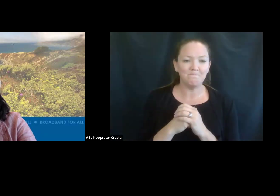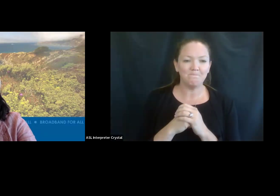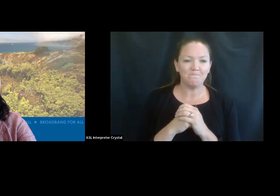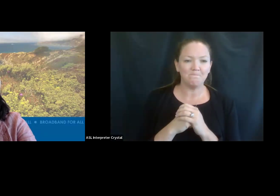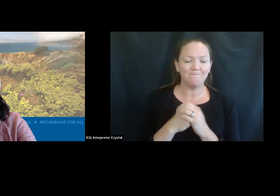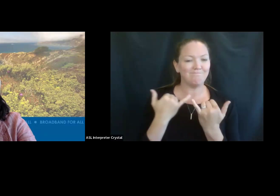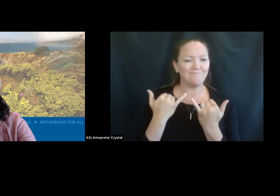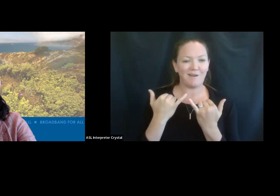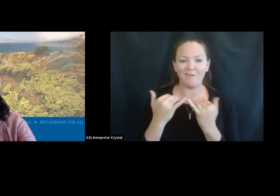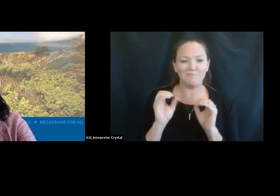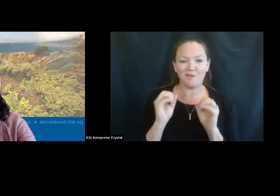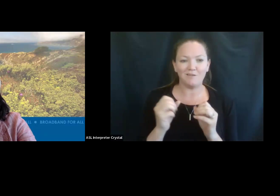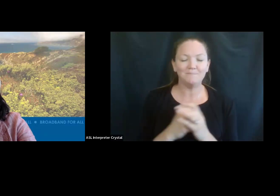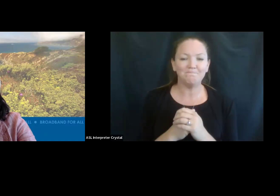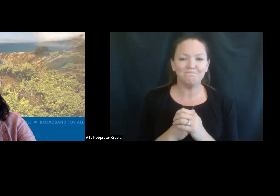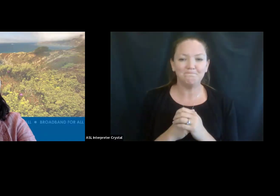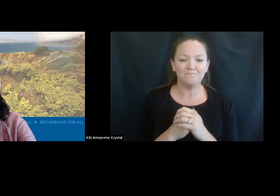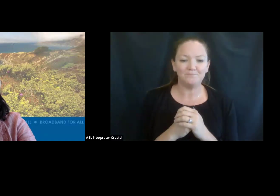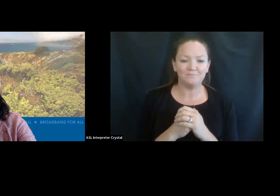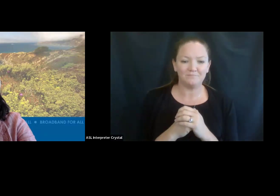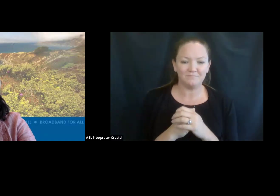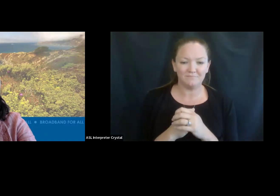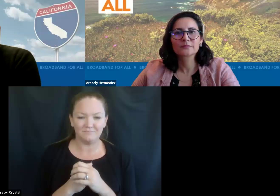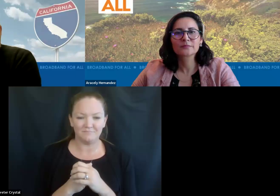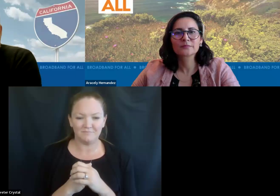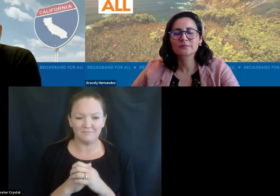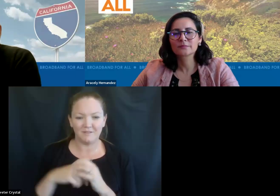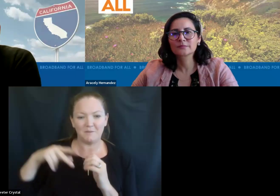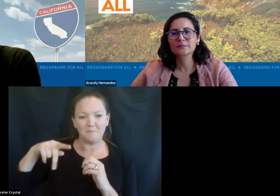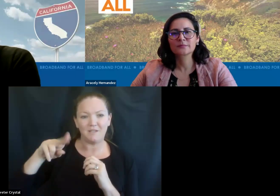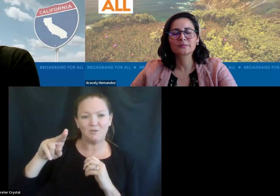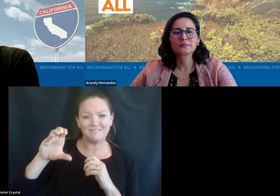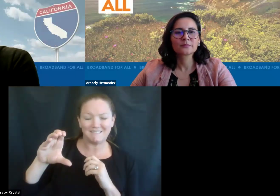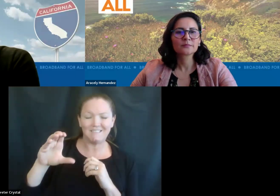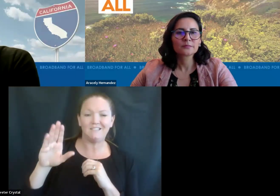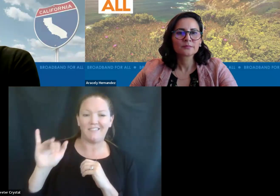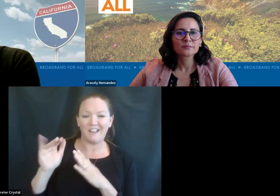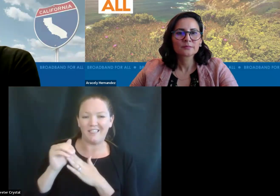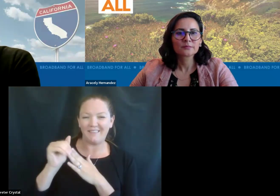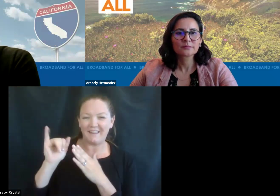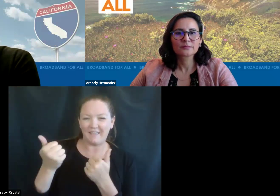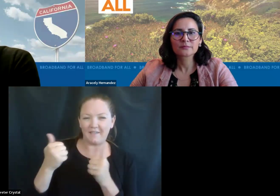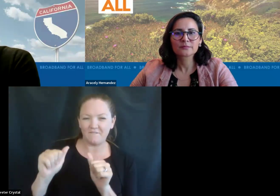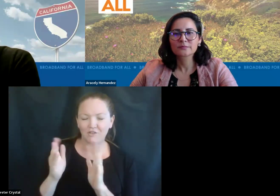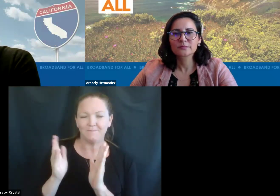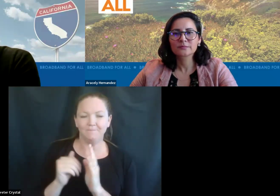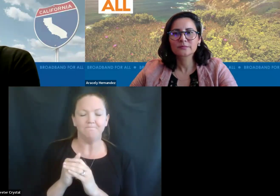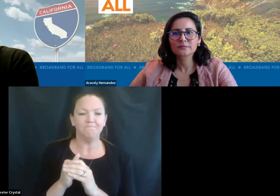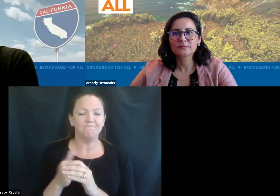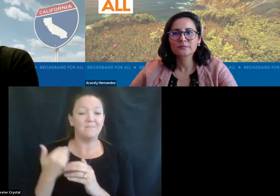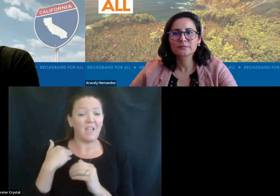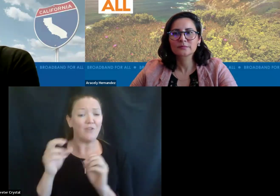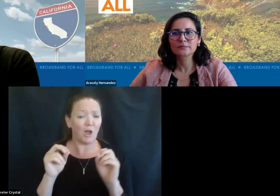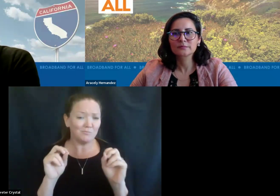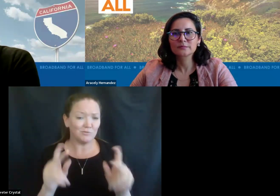Not at present. I mean, PUC's leading those efforts, and there's been a number of opportunities